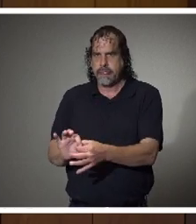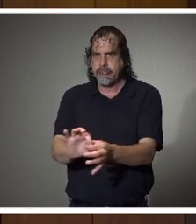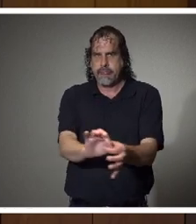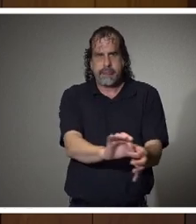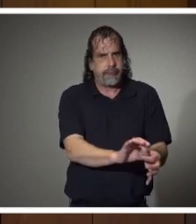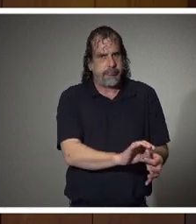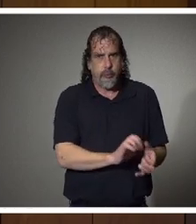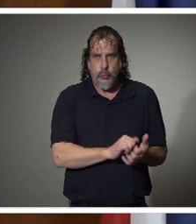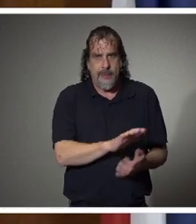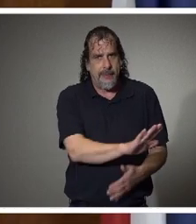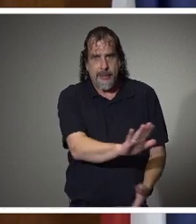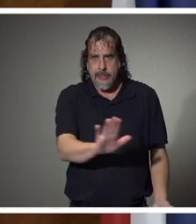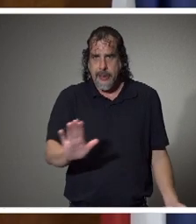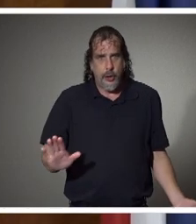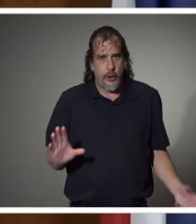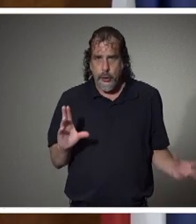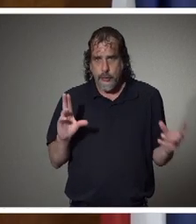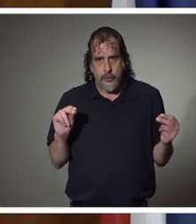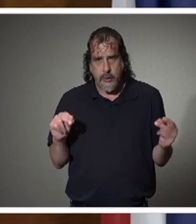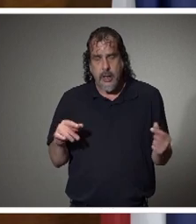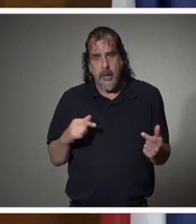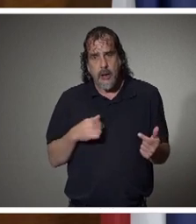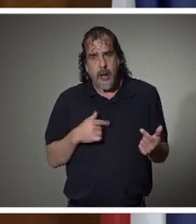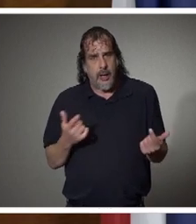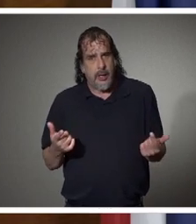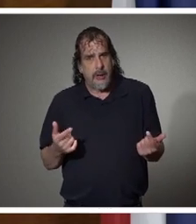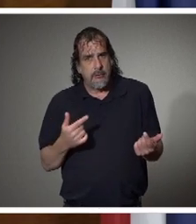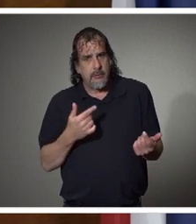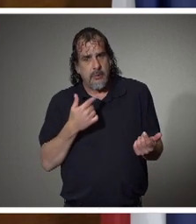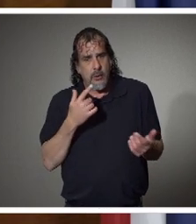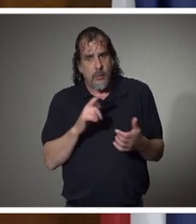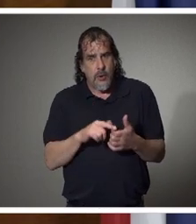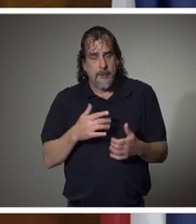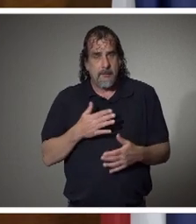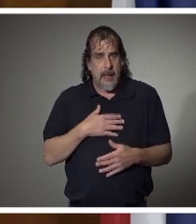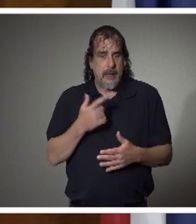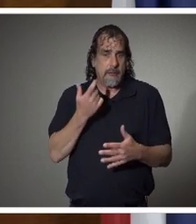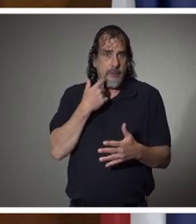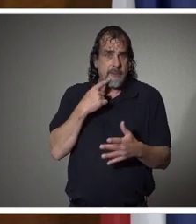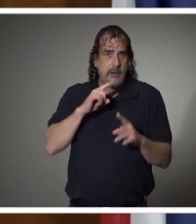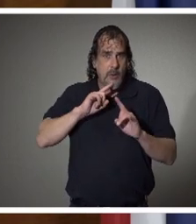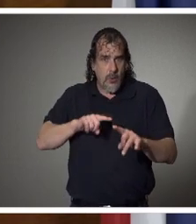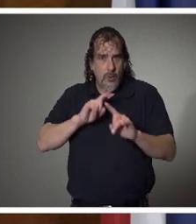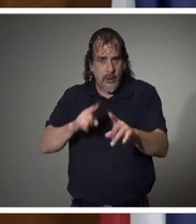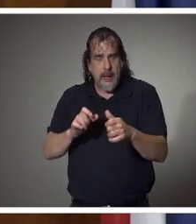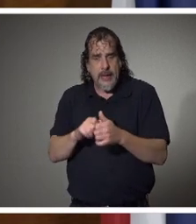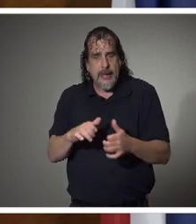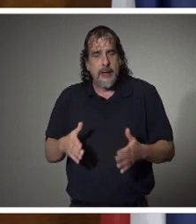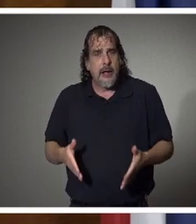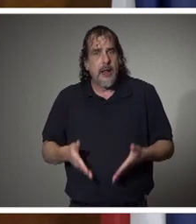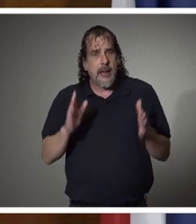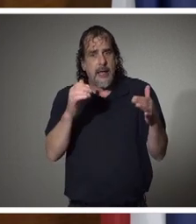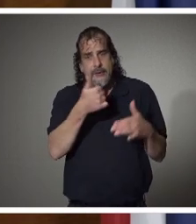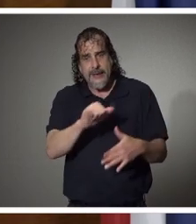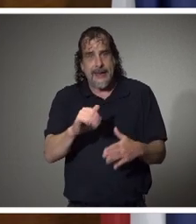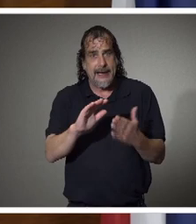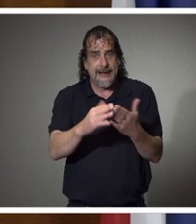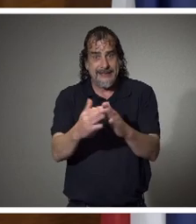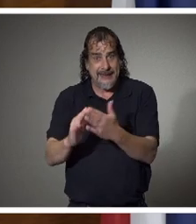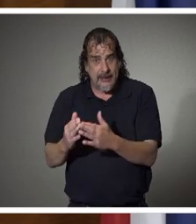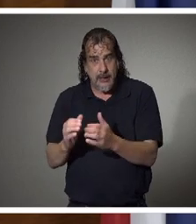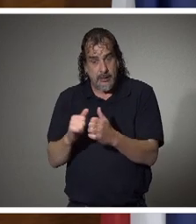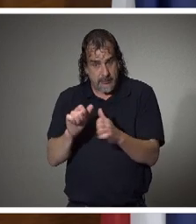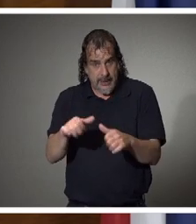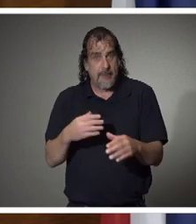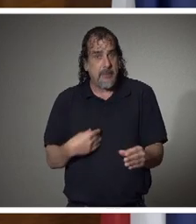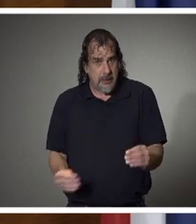orders. What it does do is what the last several orders have done. It allows any municipality to be more